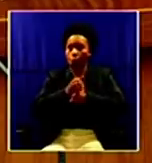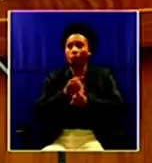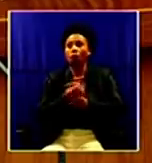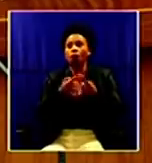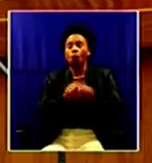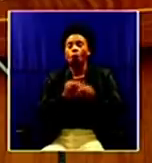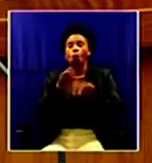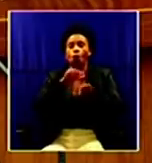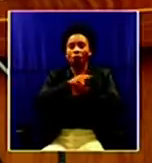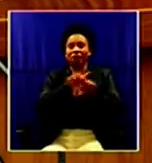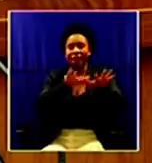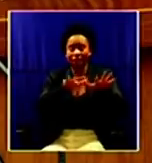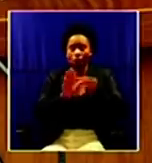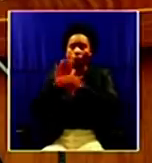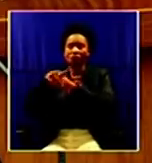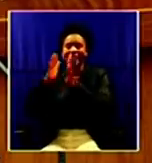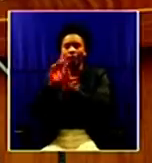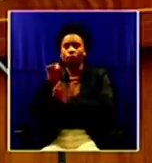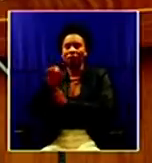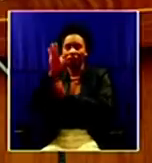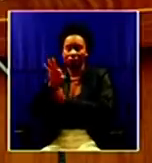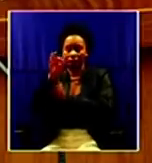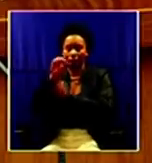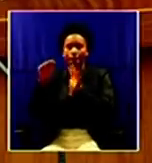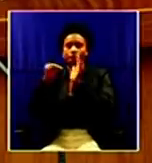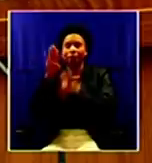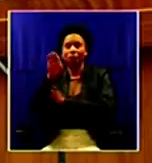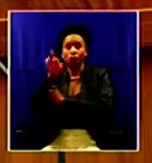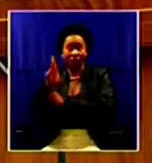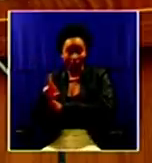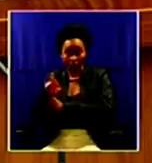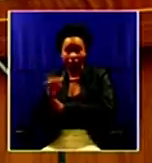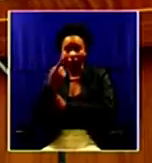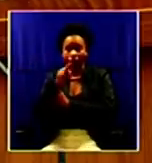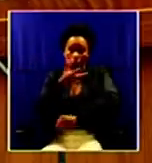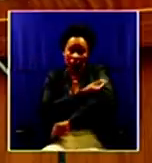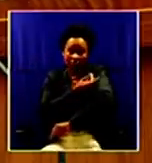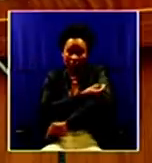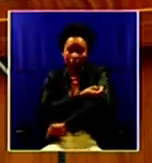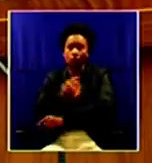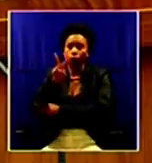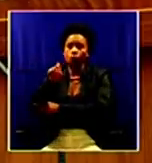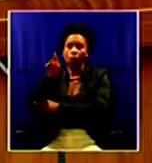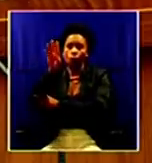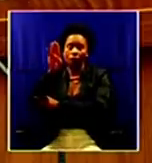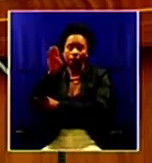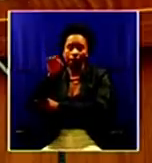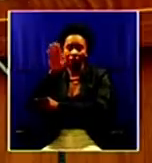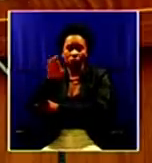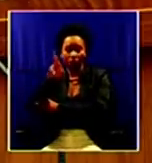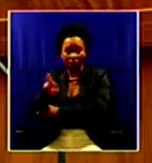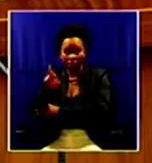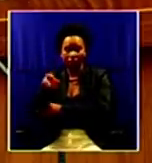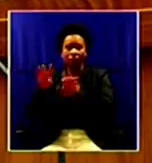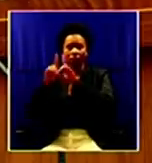10.3 billion for vaccines, 2.4 billion is allocated to the provincial departments of health